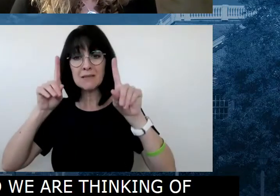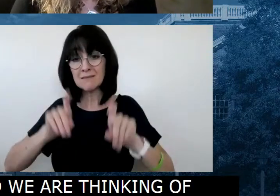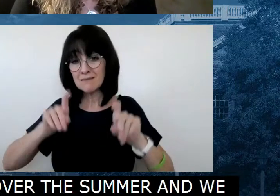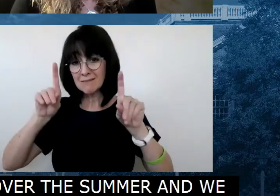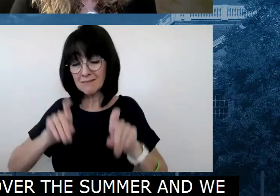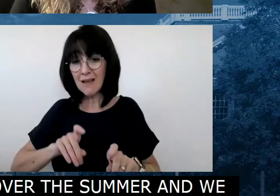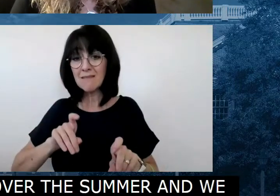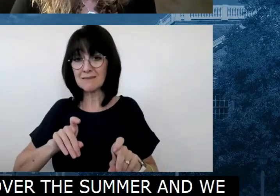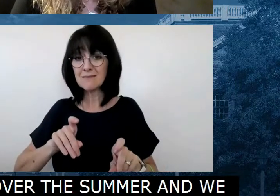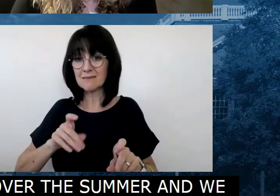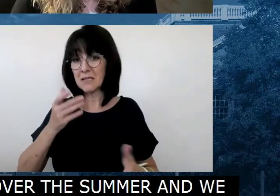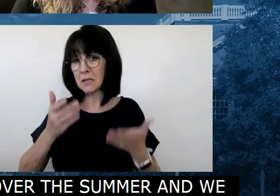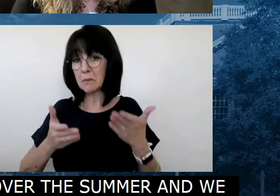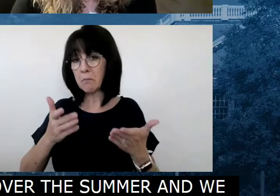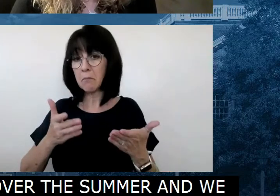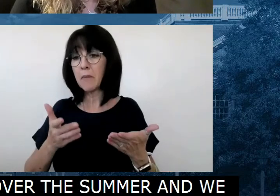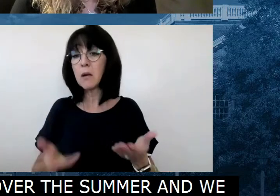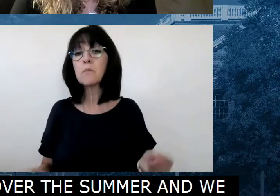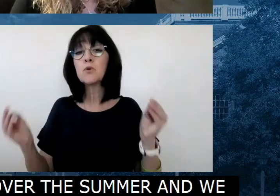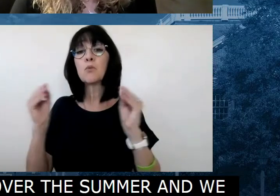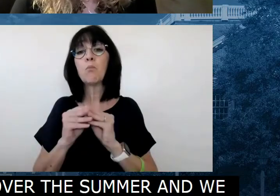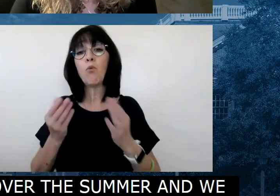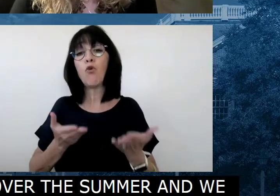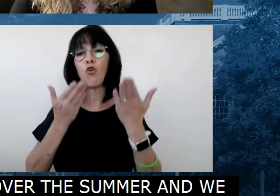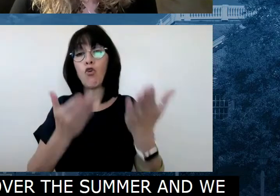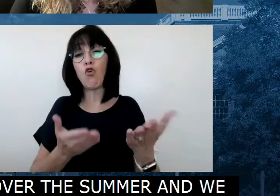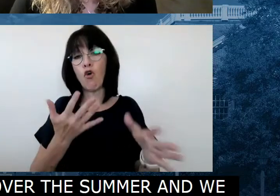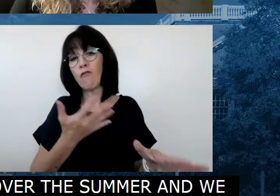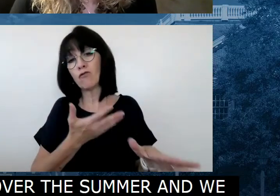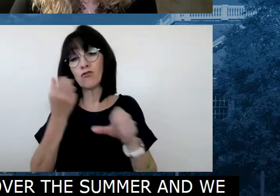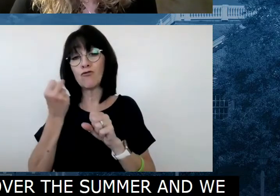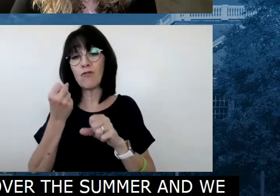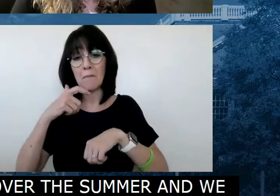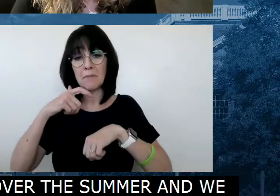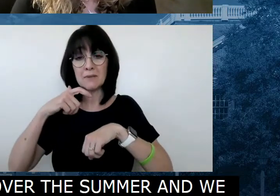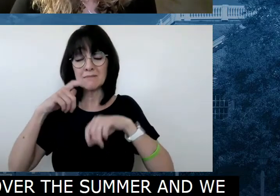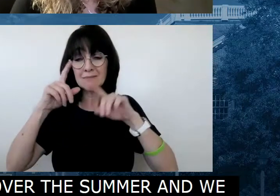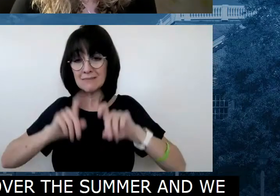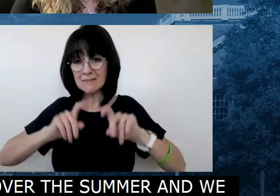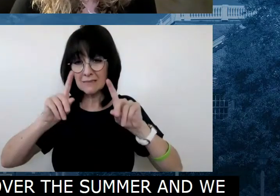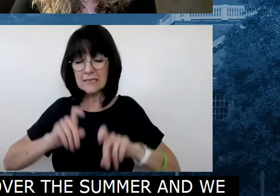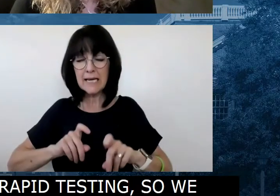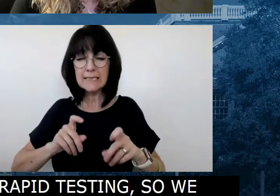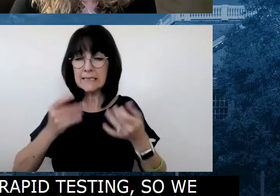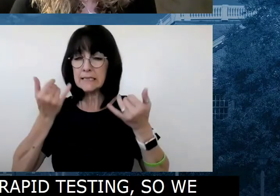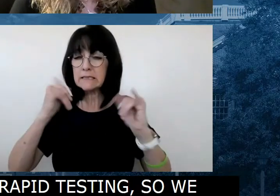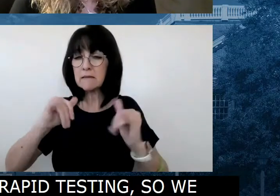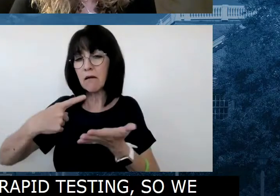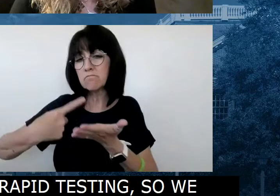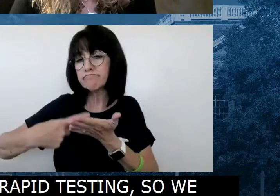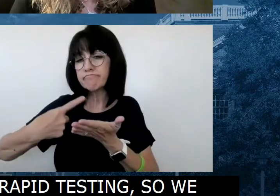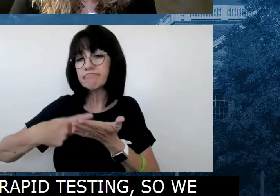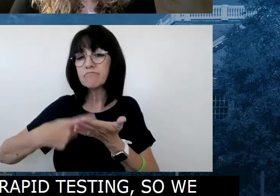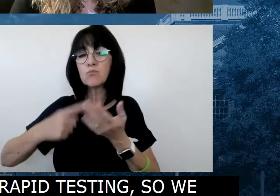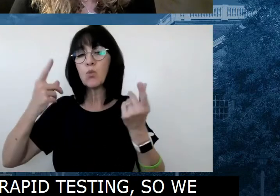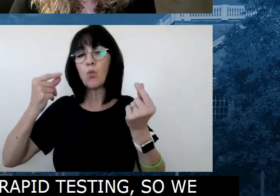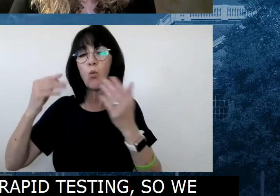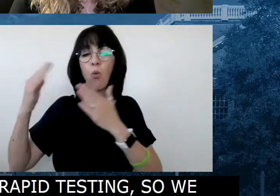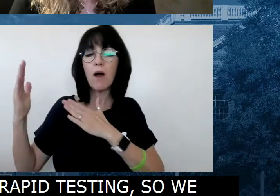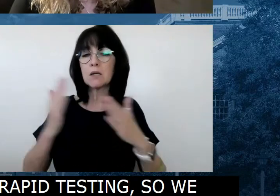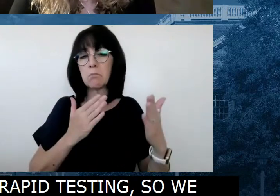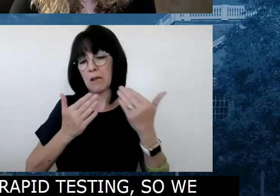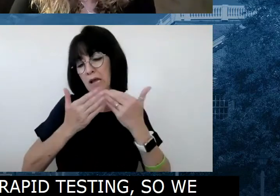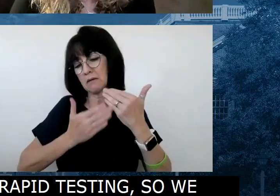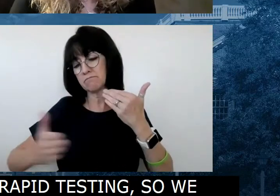something really we're just at the initial part of some of these conversations to figure out what's the rest of the plan for the summer is going to look like.